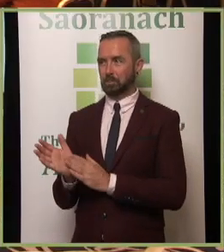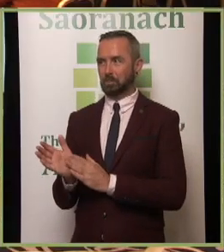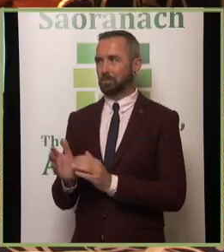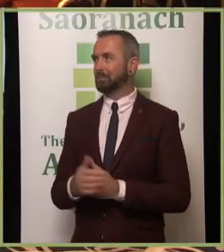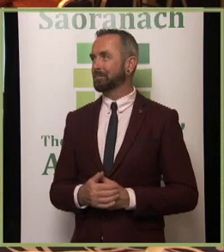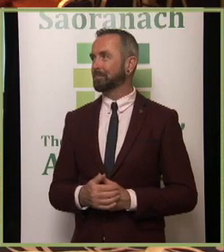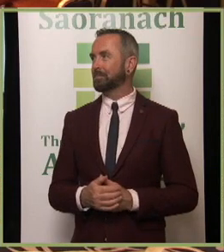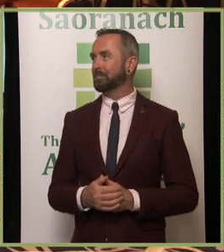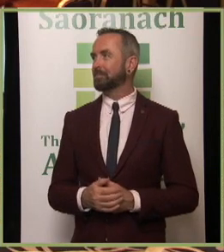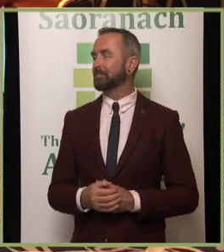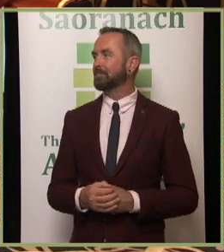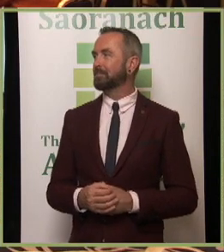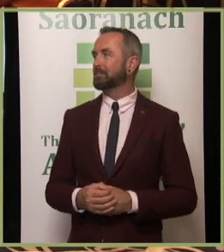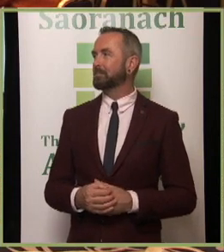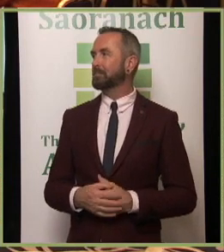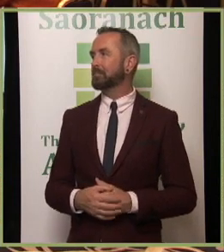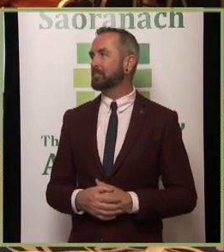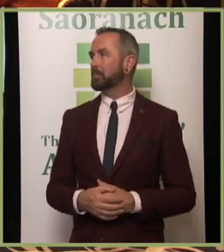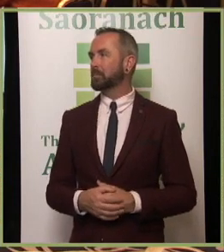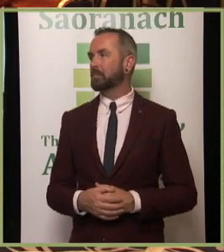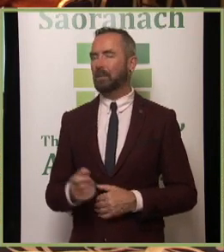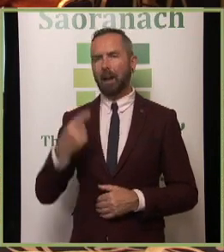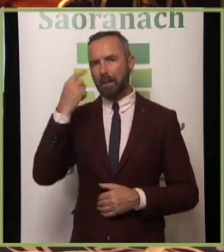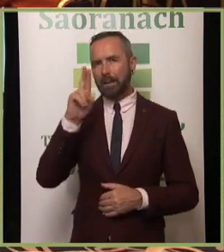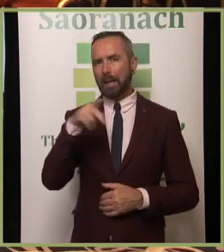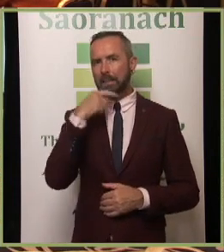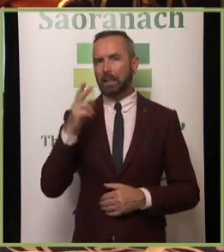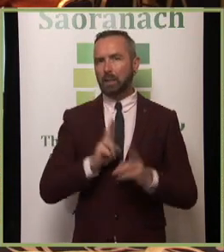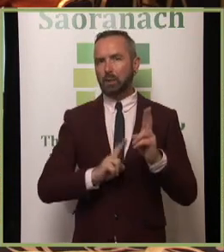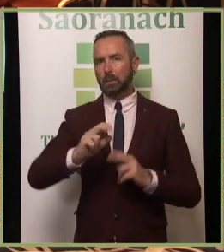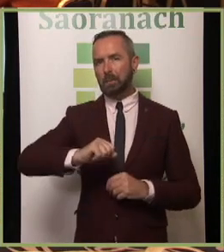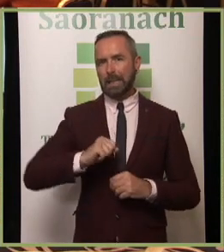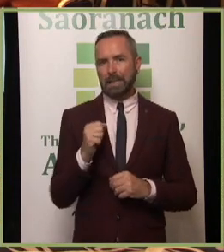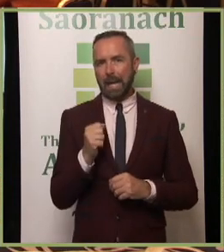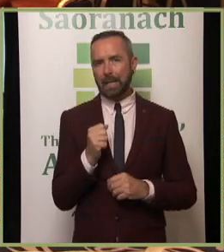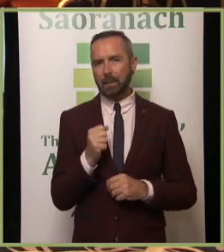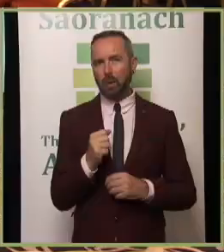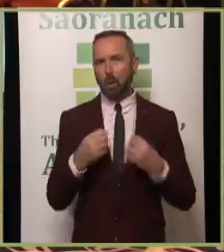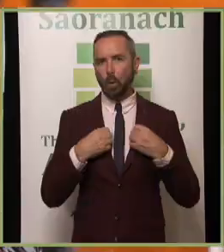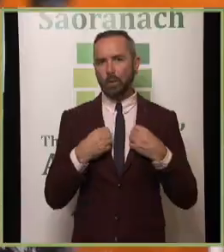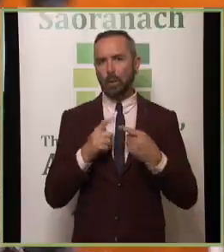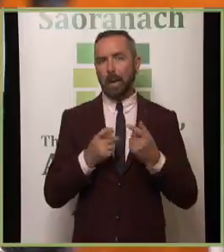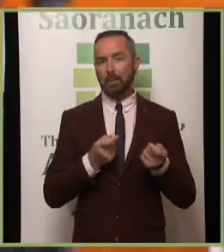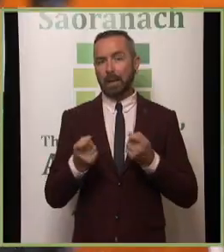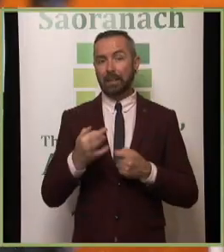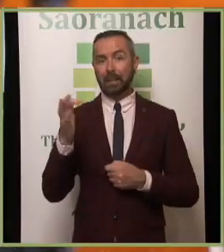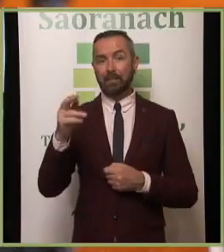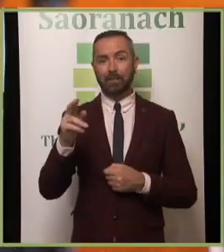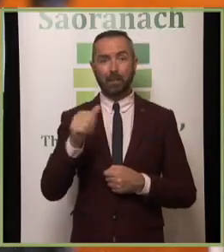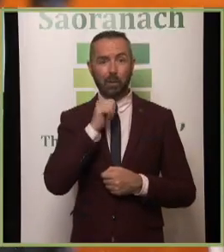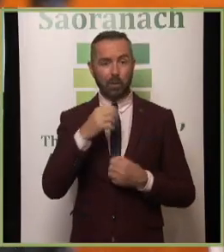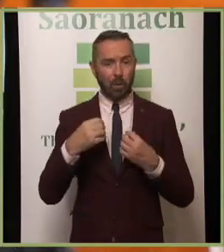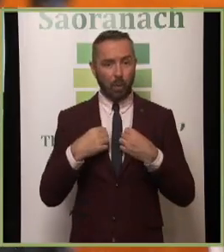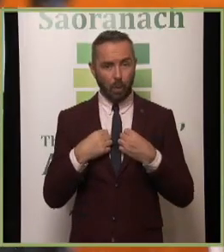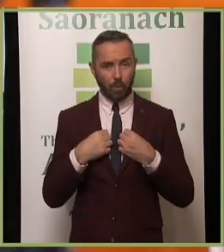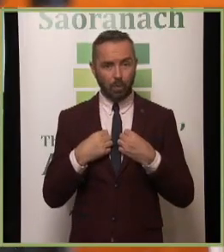I just don't think we can say you should maintain ownership of your managed woodlands if you don't own them. So I